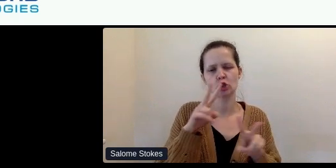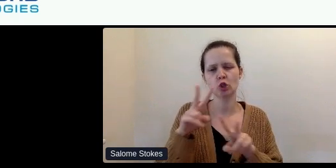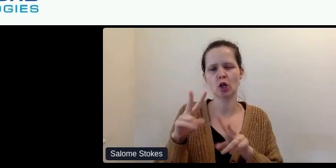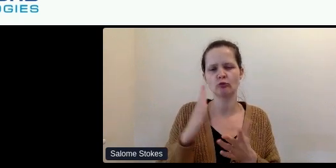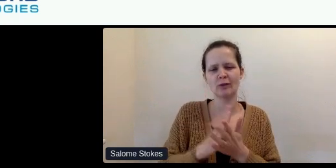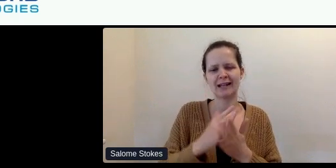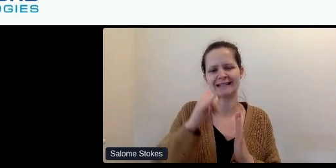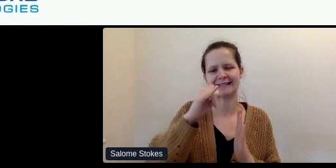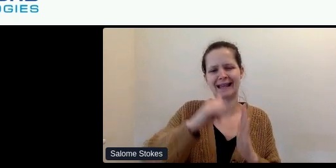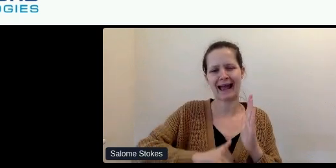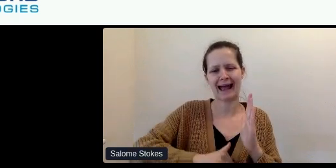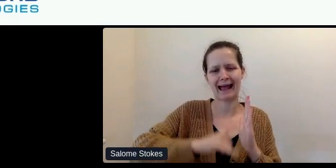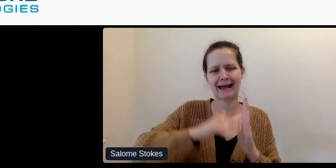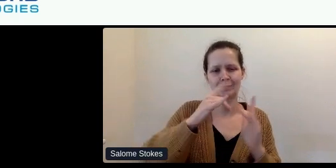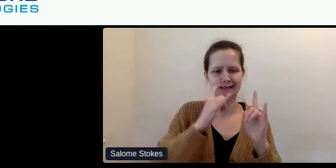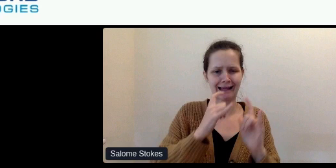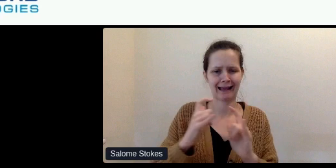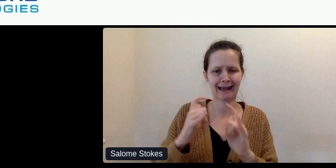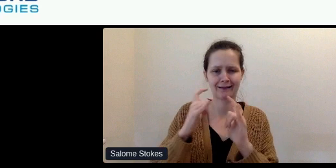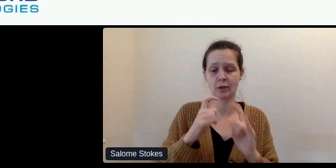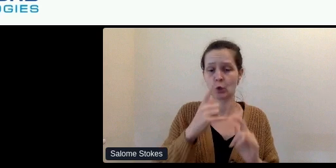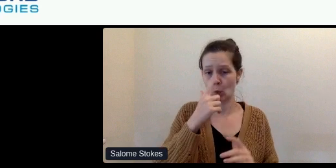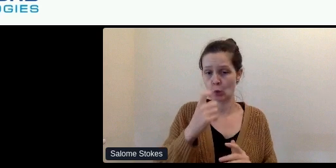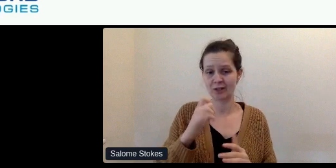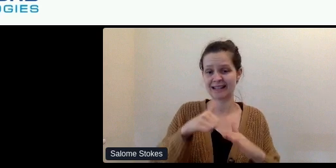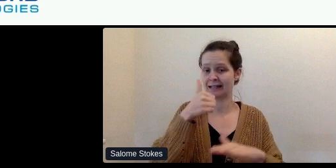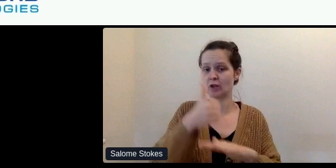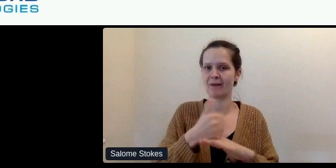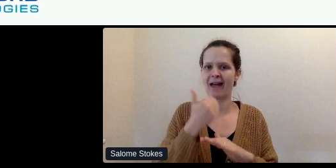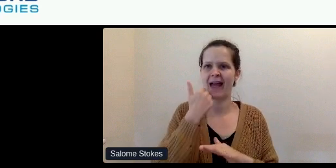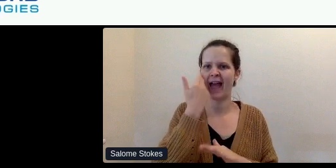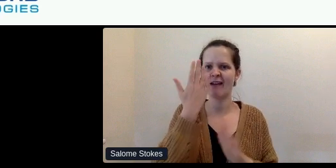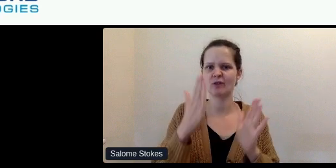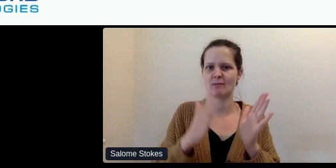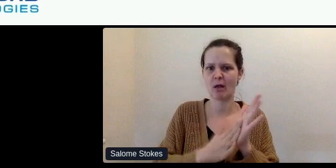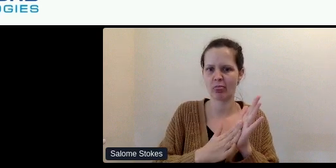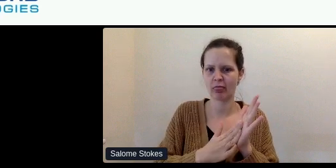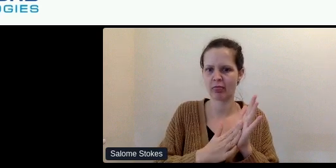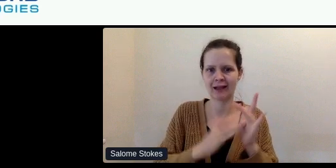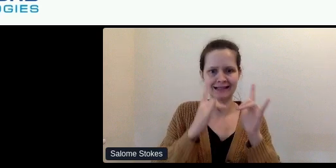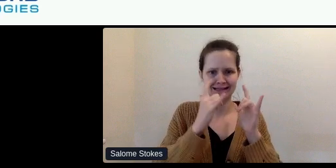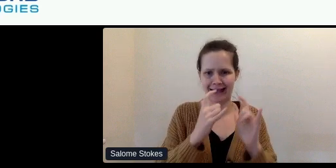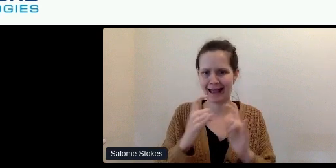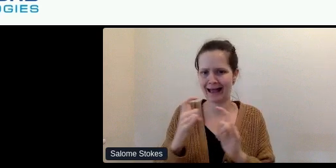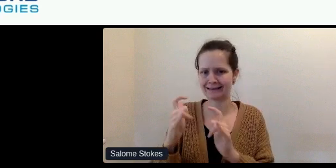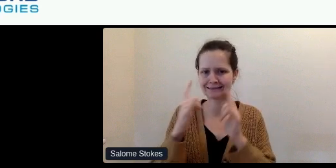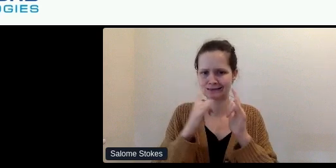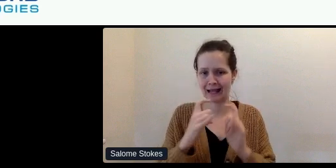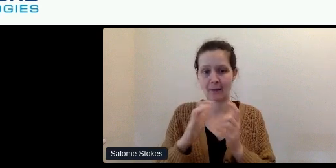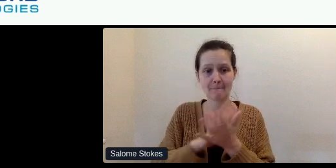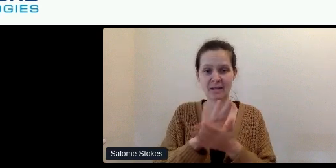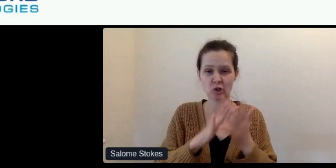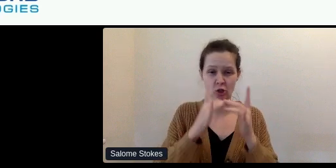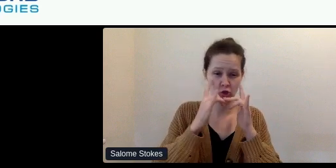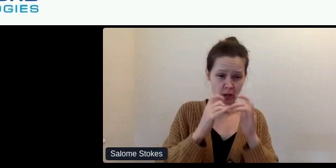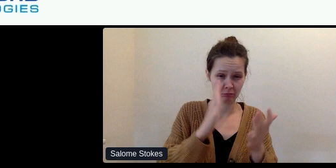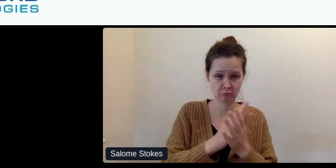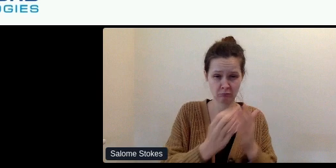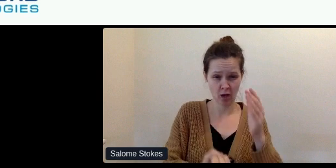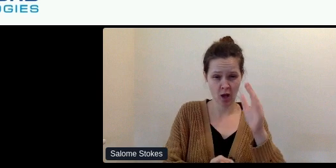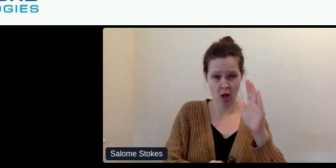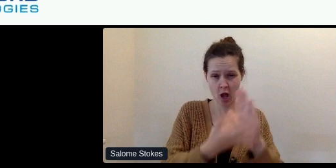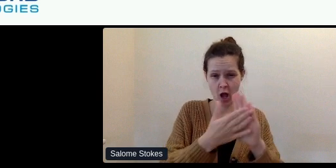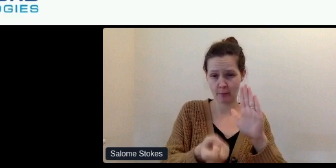so that you can keep on top of what content's going up and if that content is also accessible. That allows you to